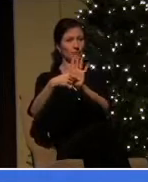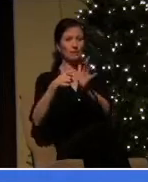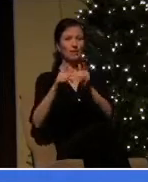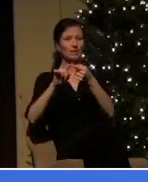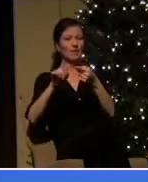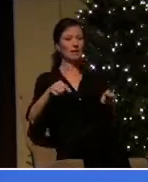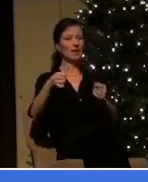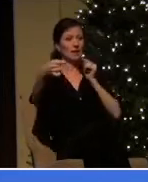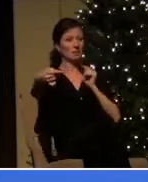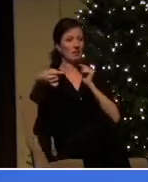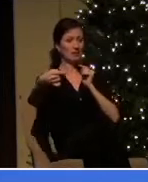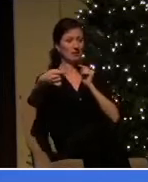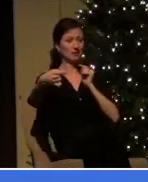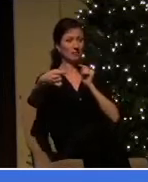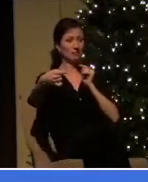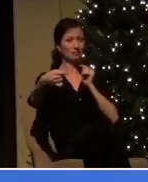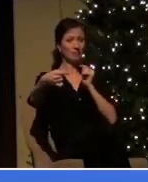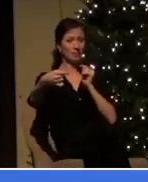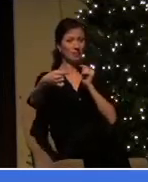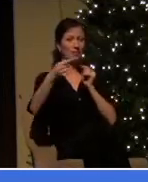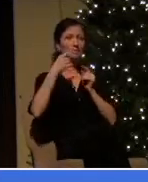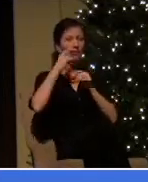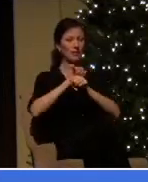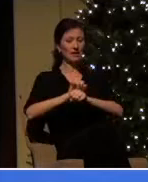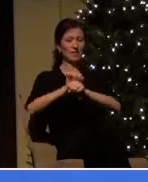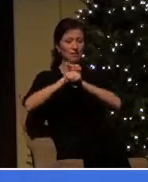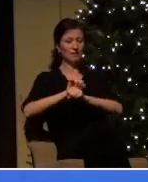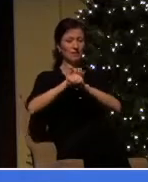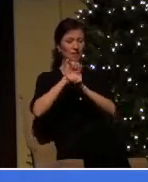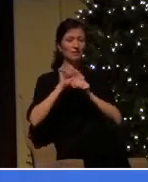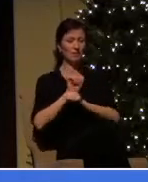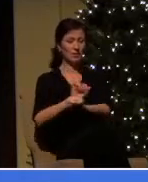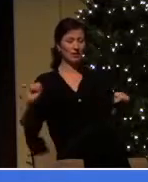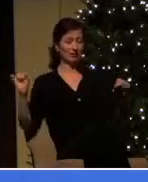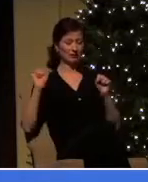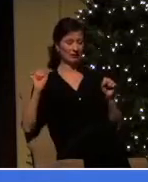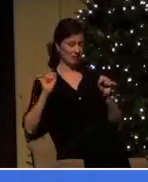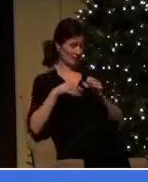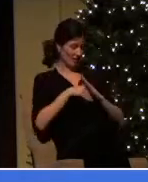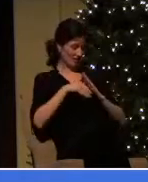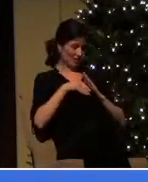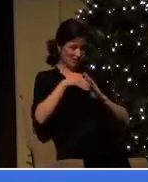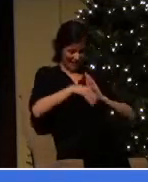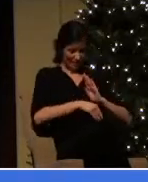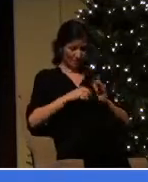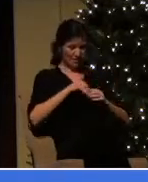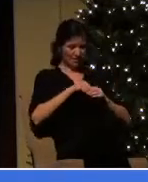enemy, to set captives free in those places, and